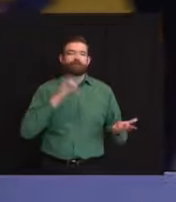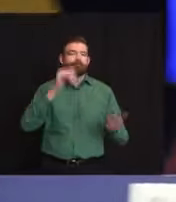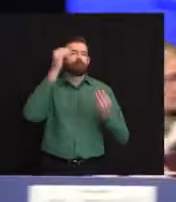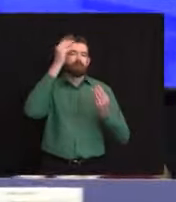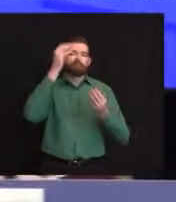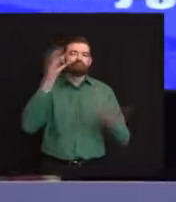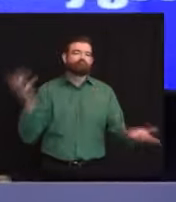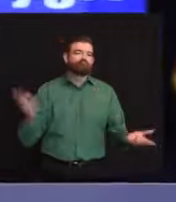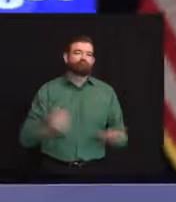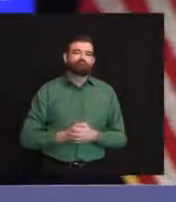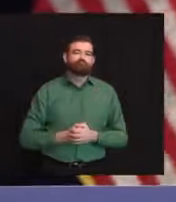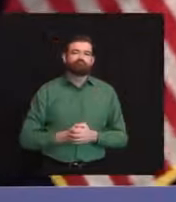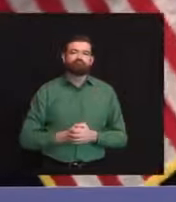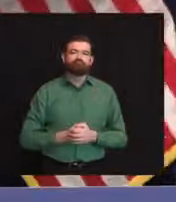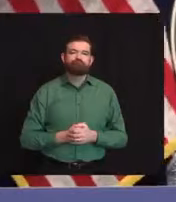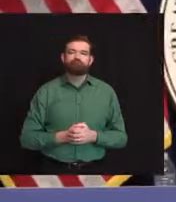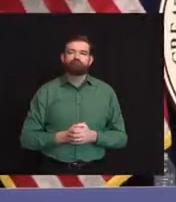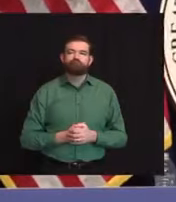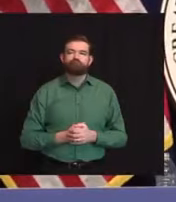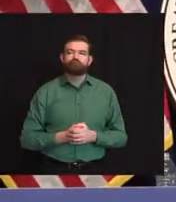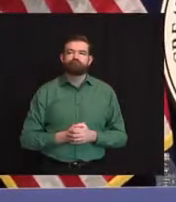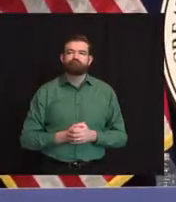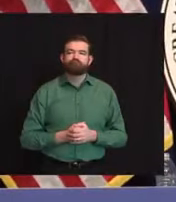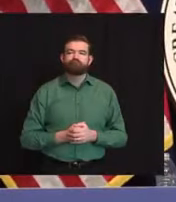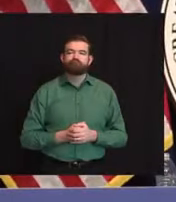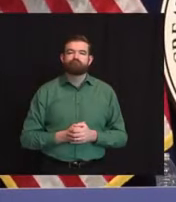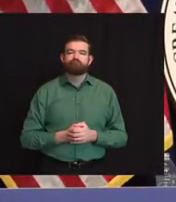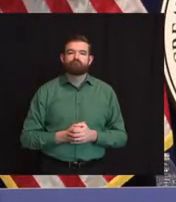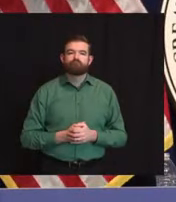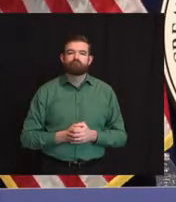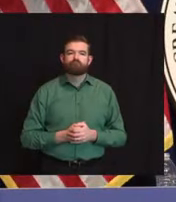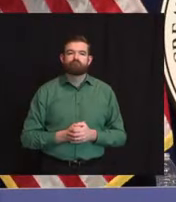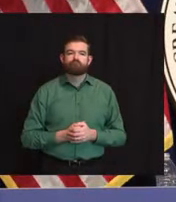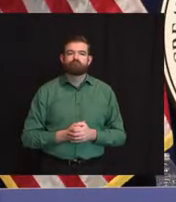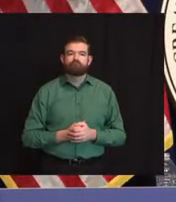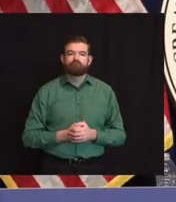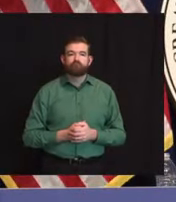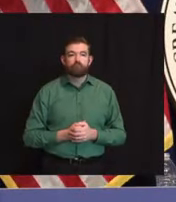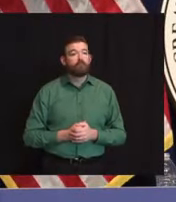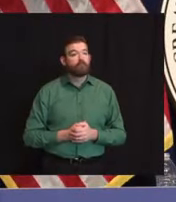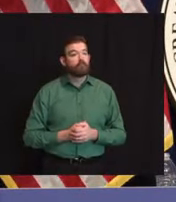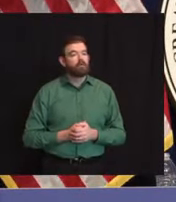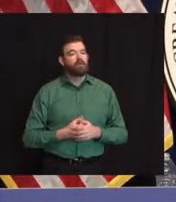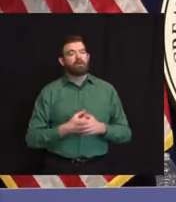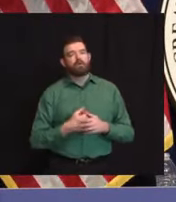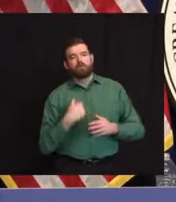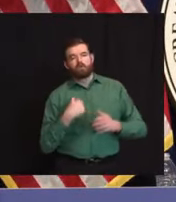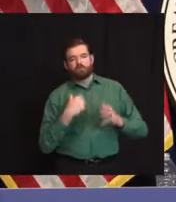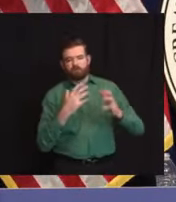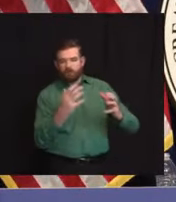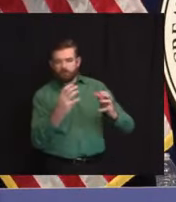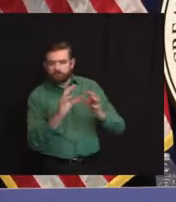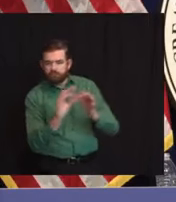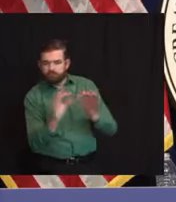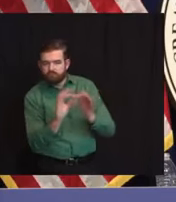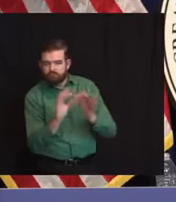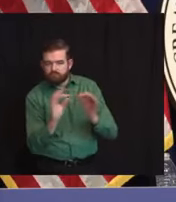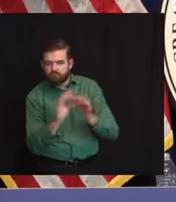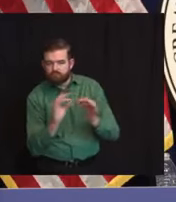like let me say this as a conceptual matter, I love the point. And so if you could somehow find that nirvana where you could scale